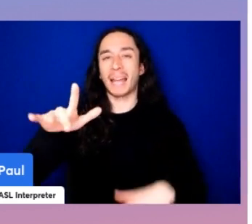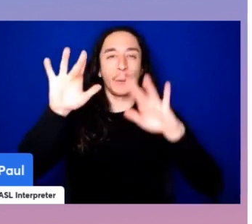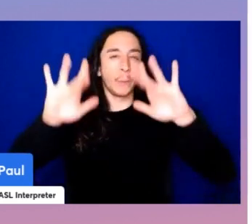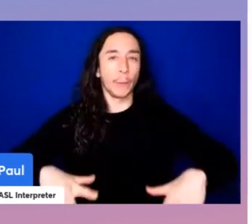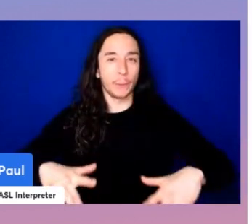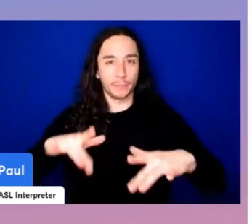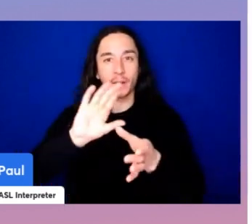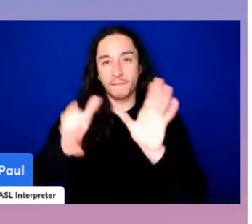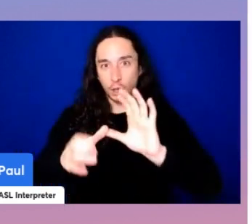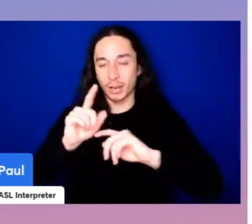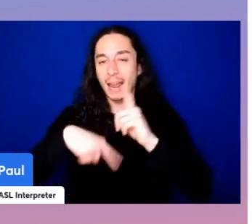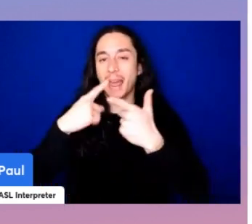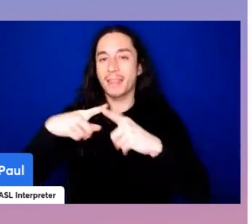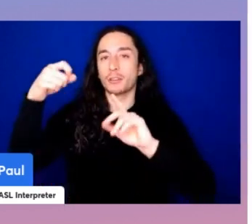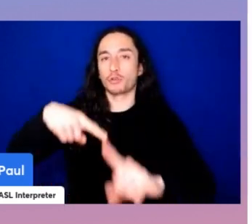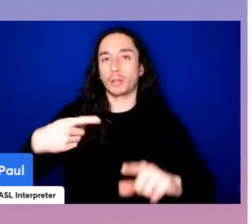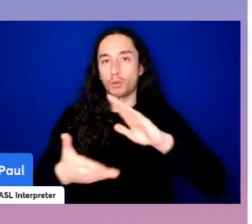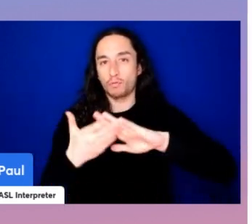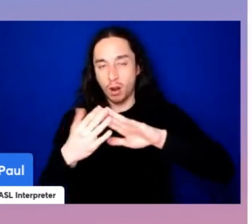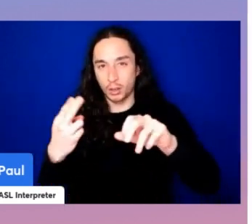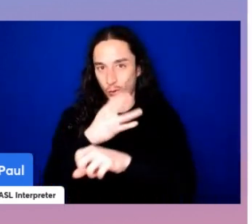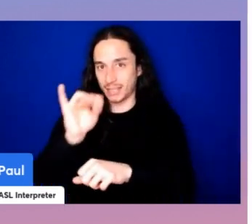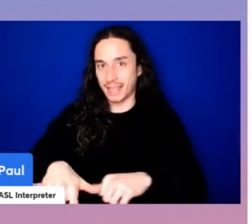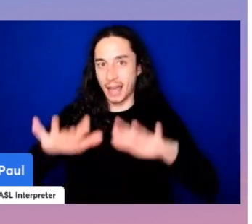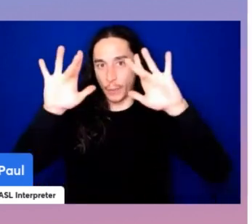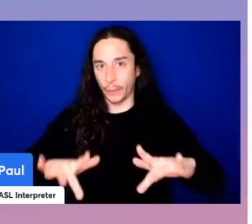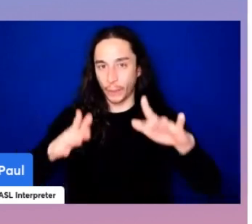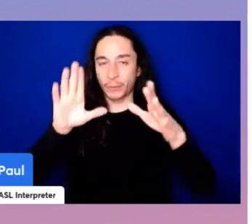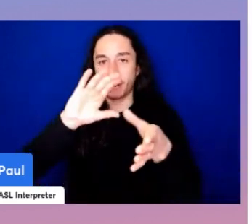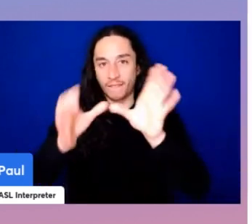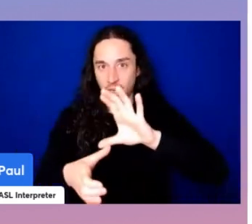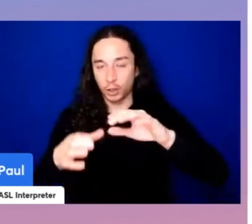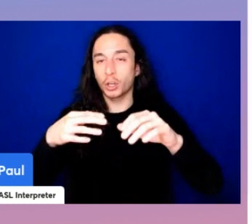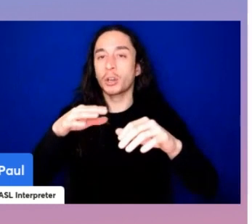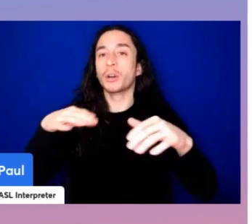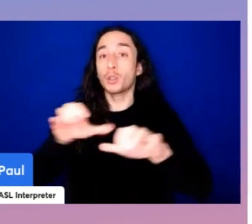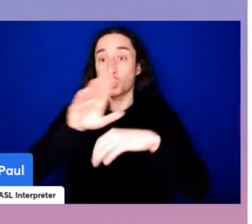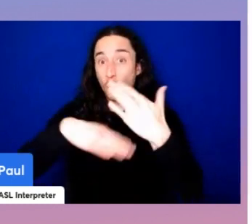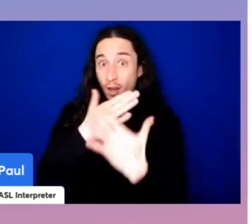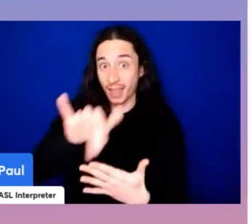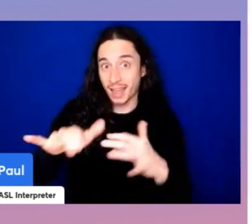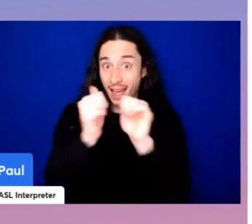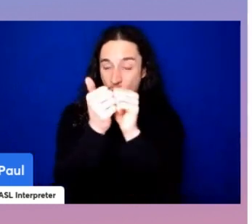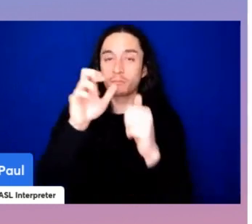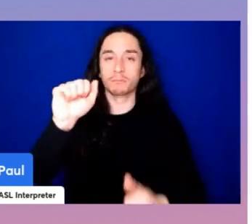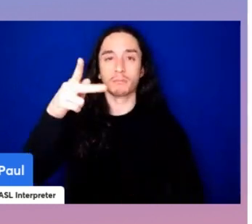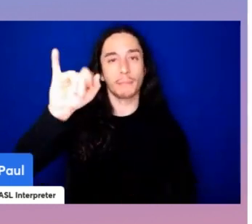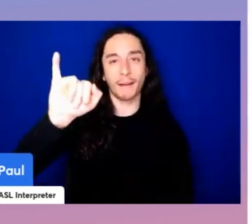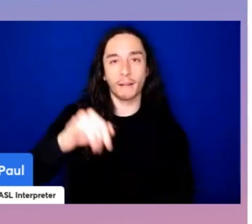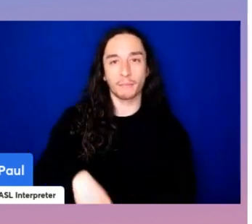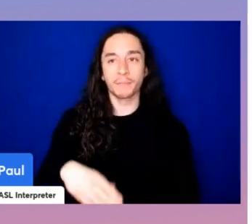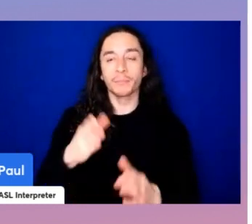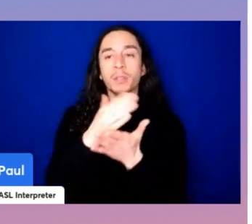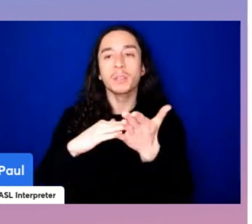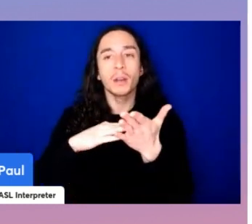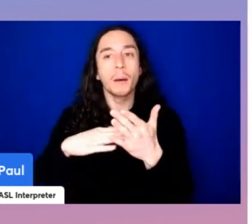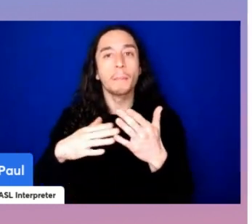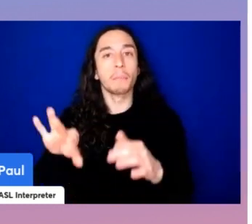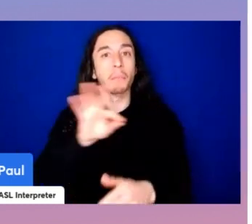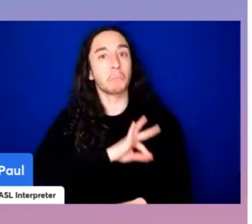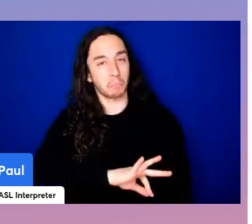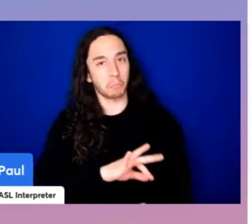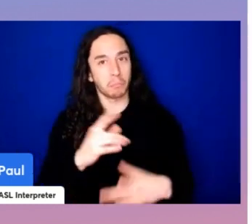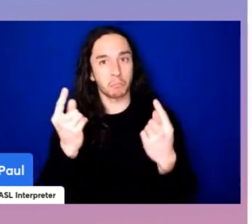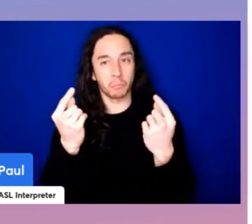we trigger a run using that blank configuration. And we do all of that with the API. There's some other advantages to that. Other things that